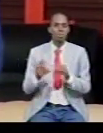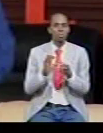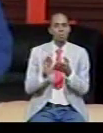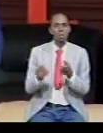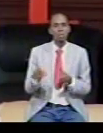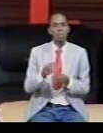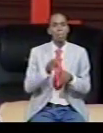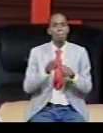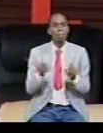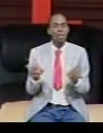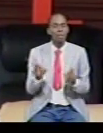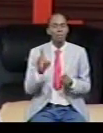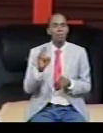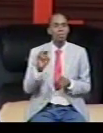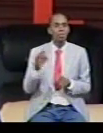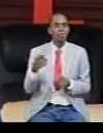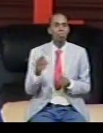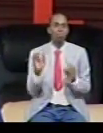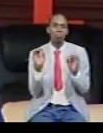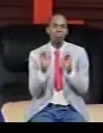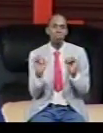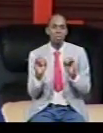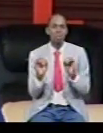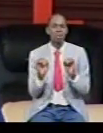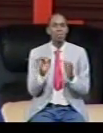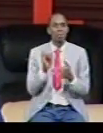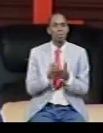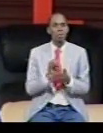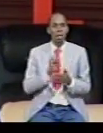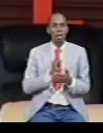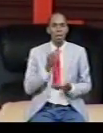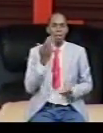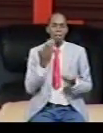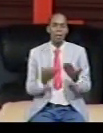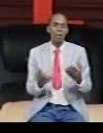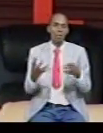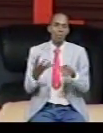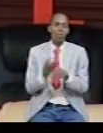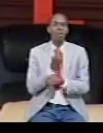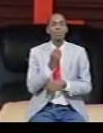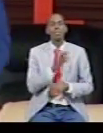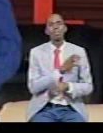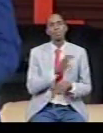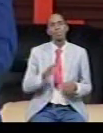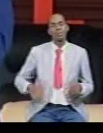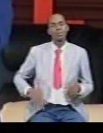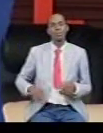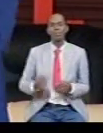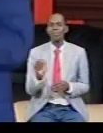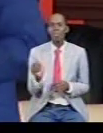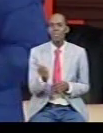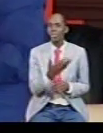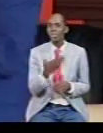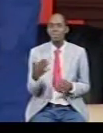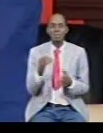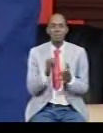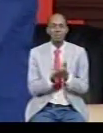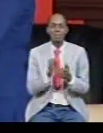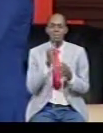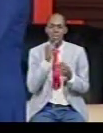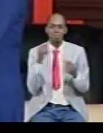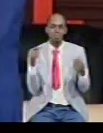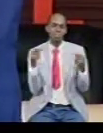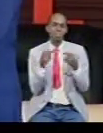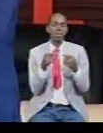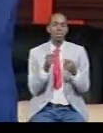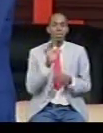or dung, that I may win Christ. Anything that contradicts